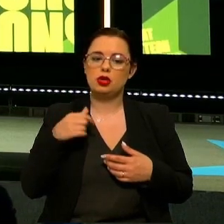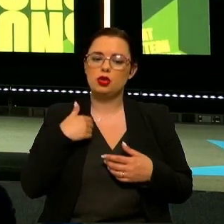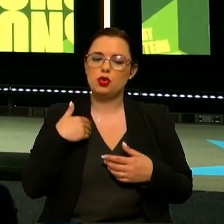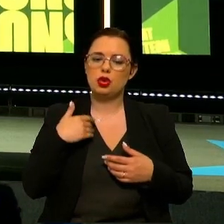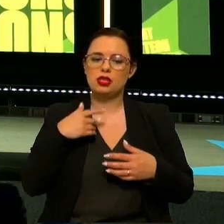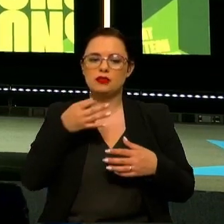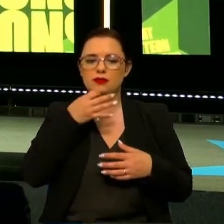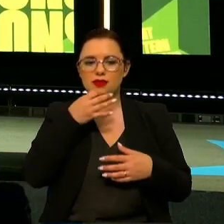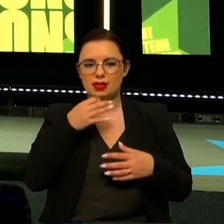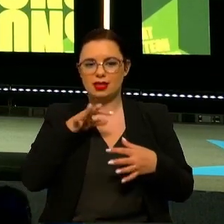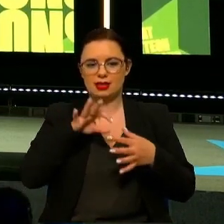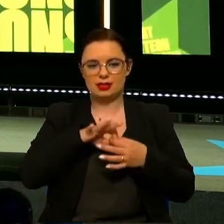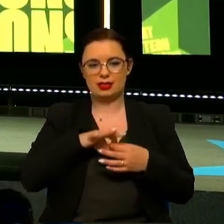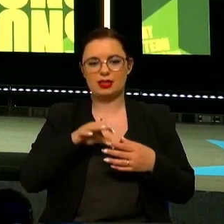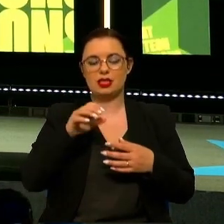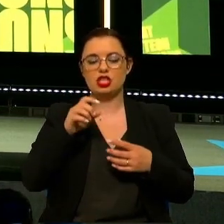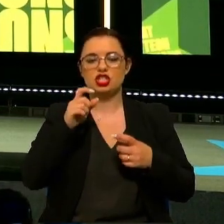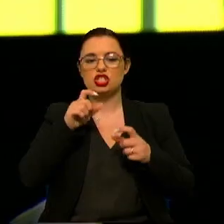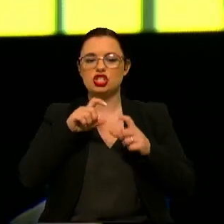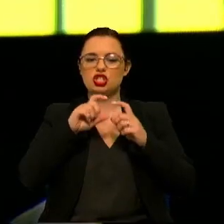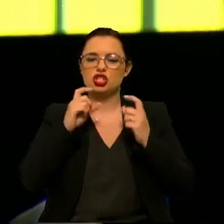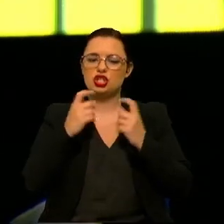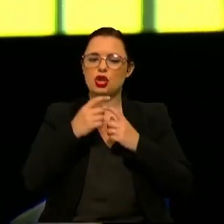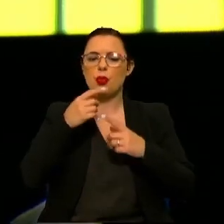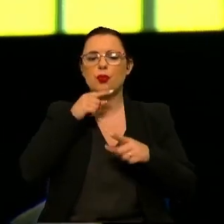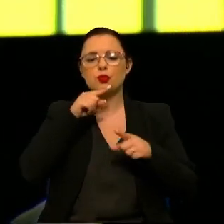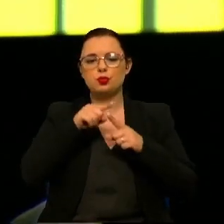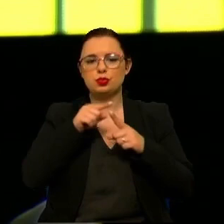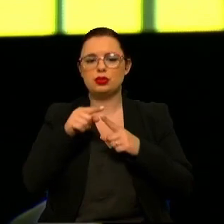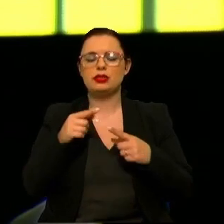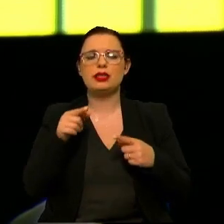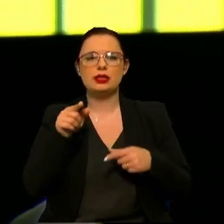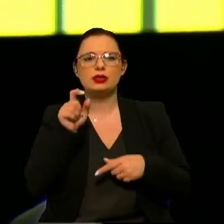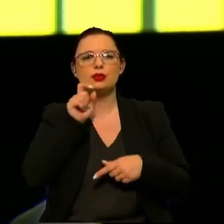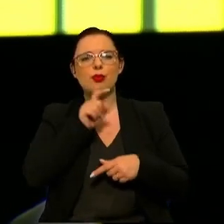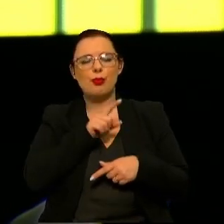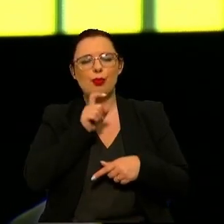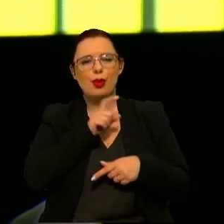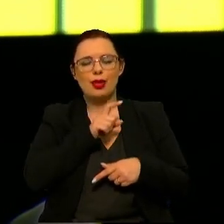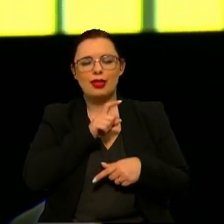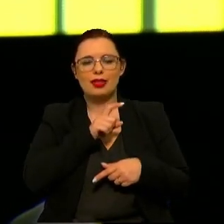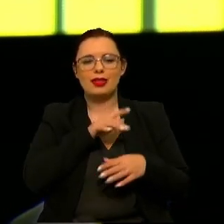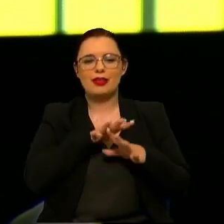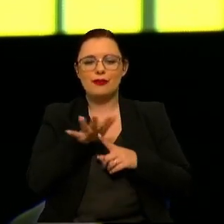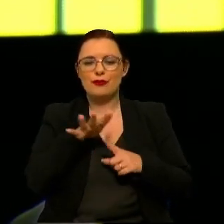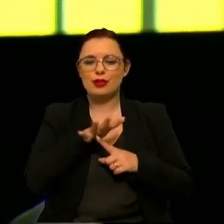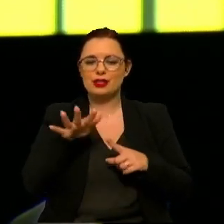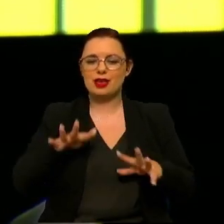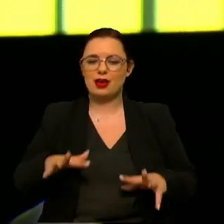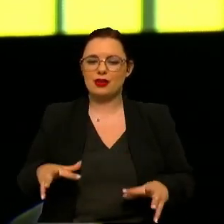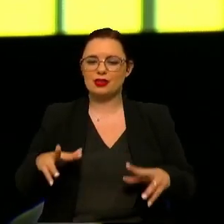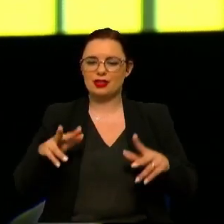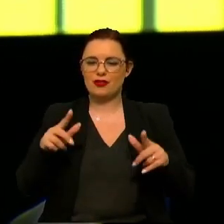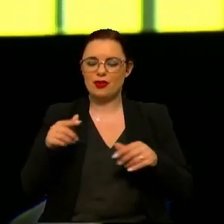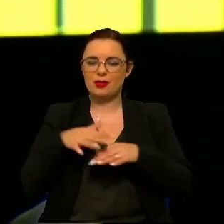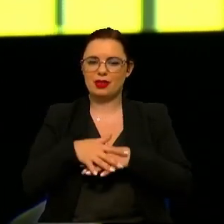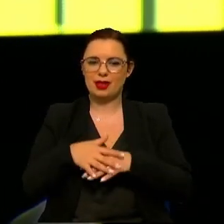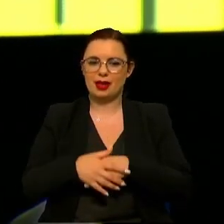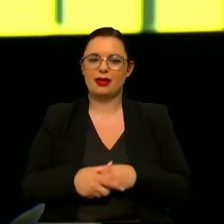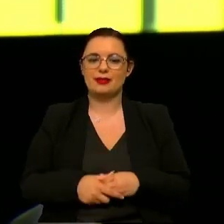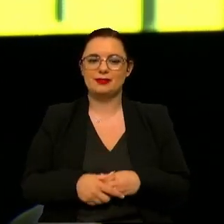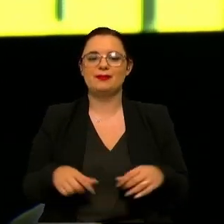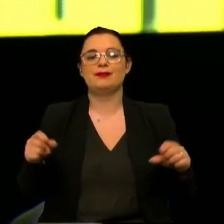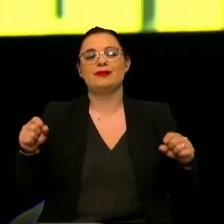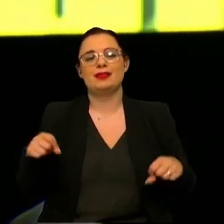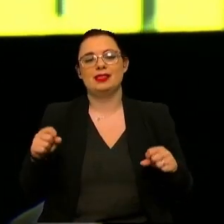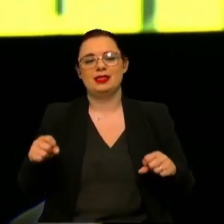network. I decided not to go into geopolitics, but can geopolitics influence the